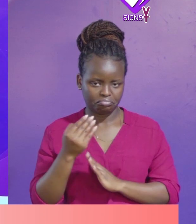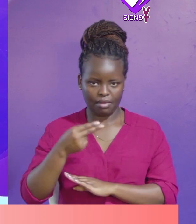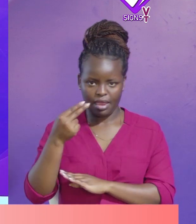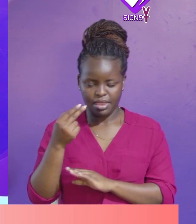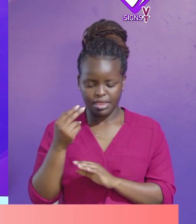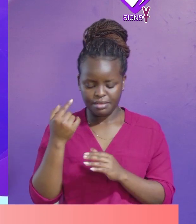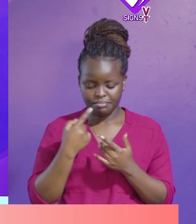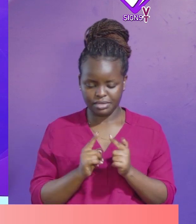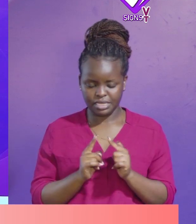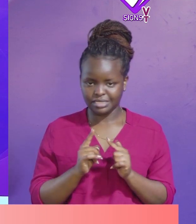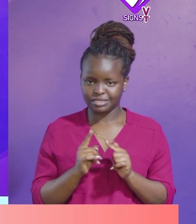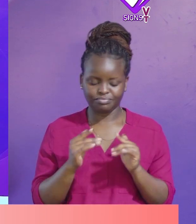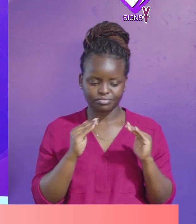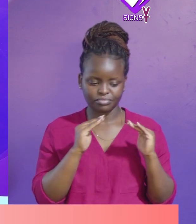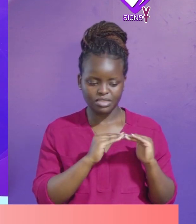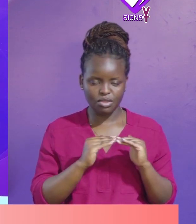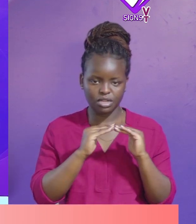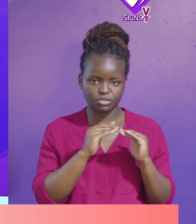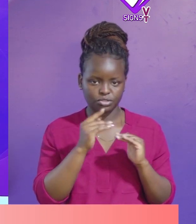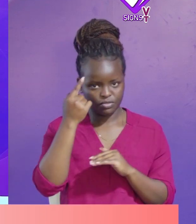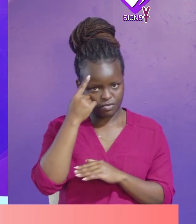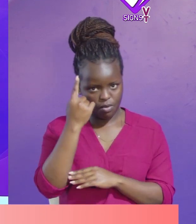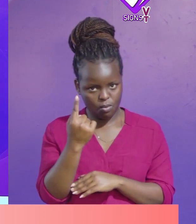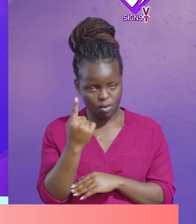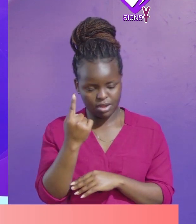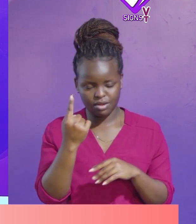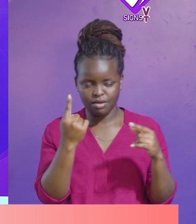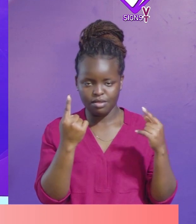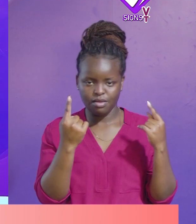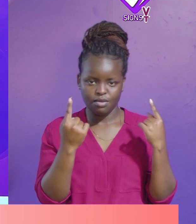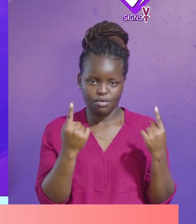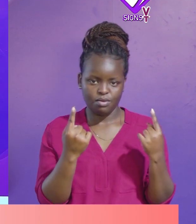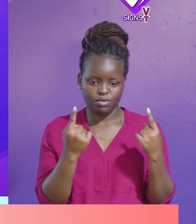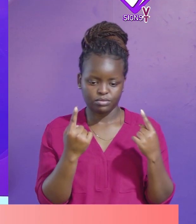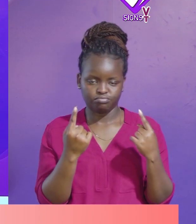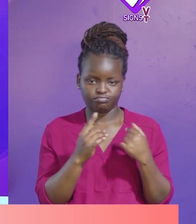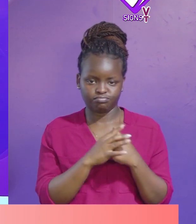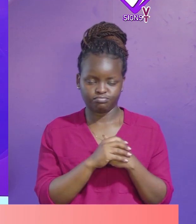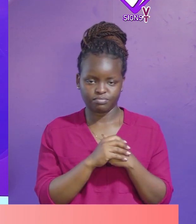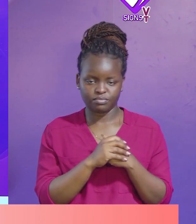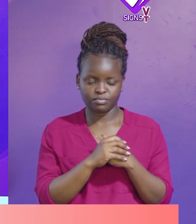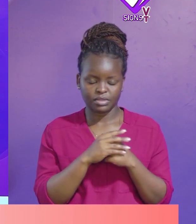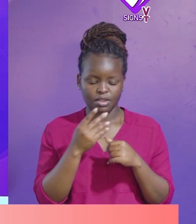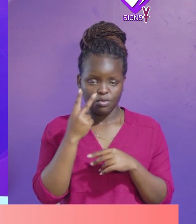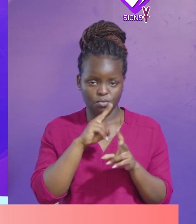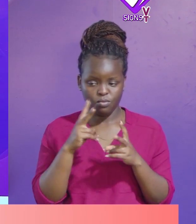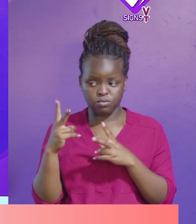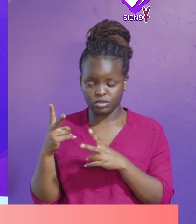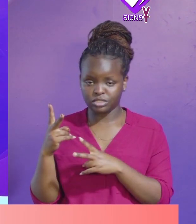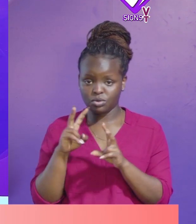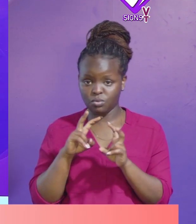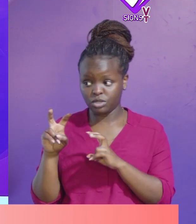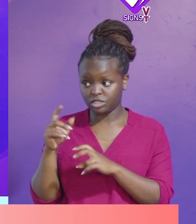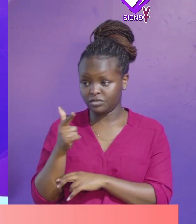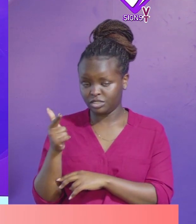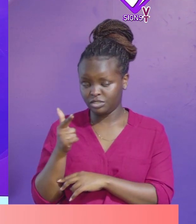it was a draw of 1-1 against Sofapaka. So let's watch the highlights, AFC Leopards